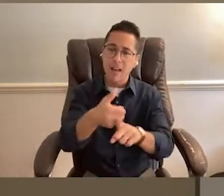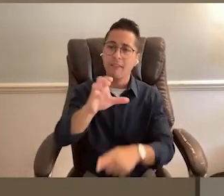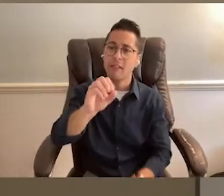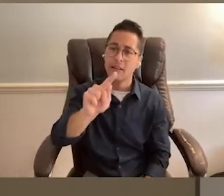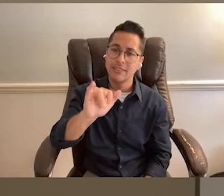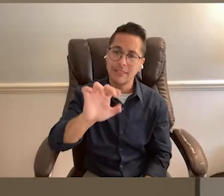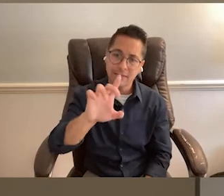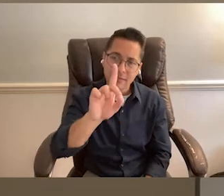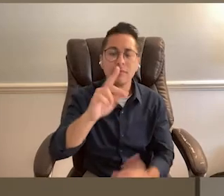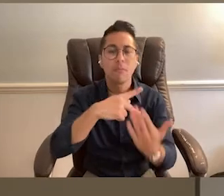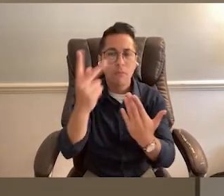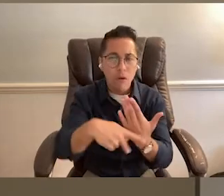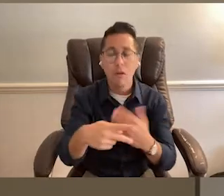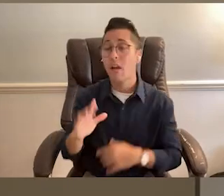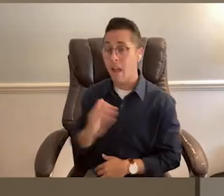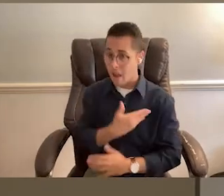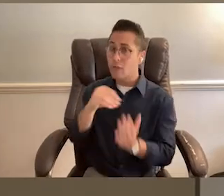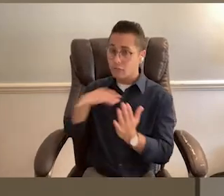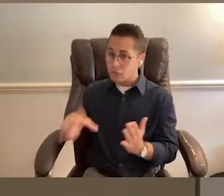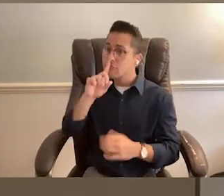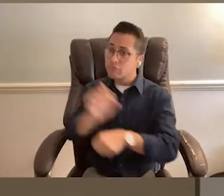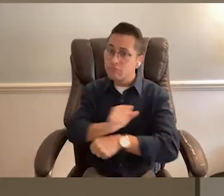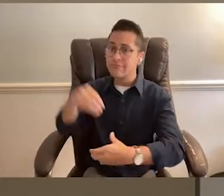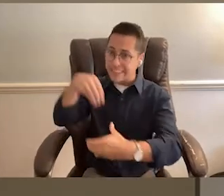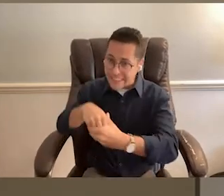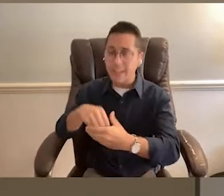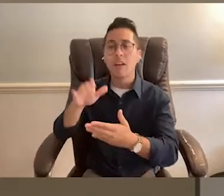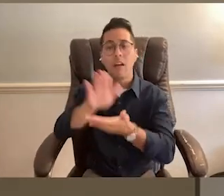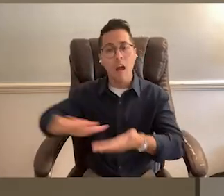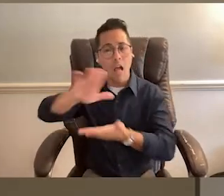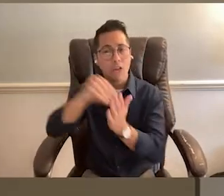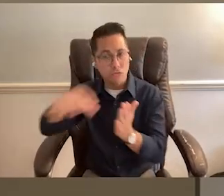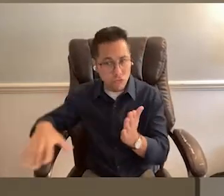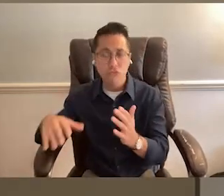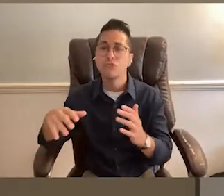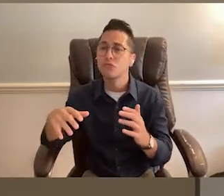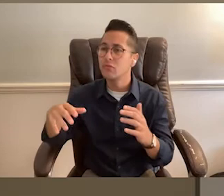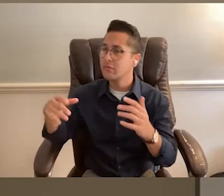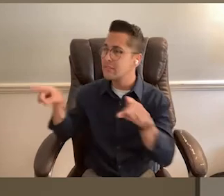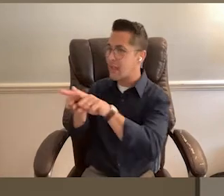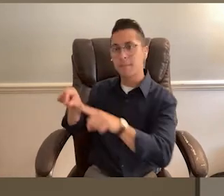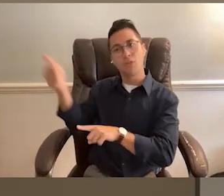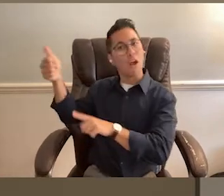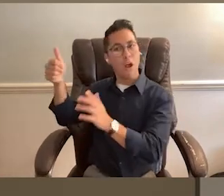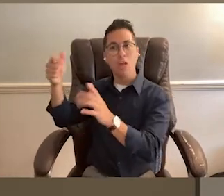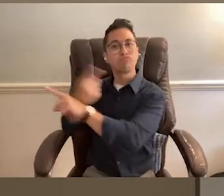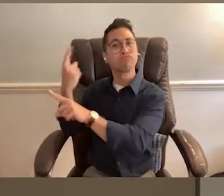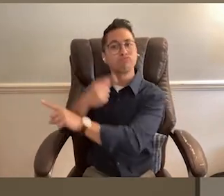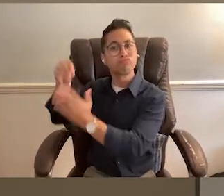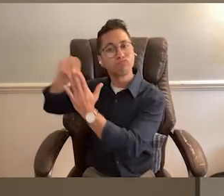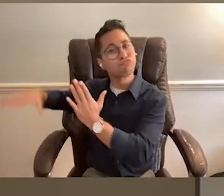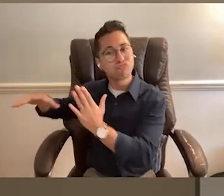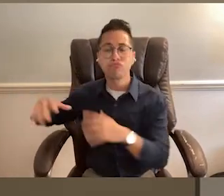bit. And then the ARC Jacksonville, after that first year, kind of took over the program. And